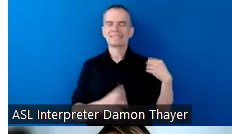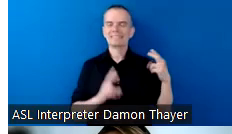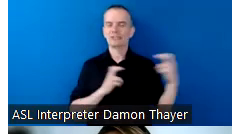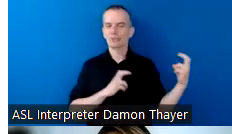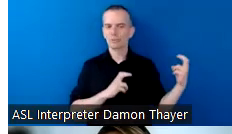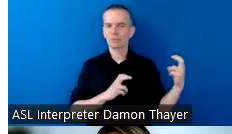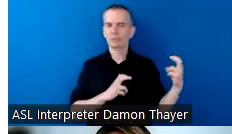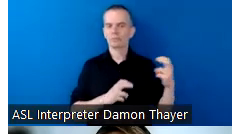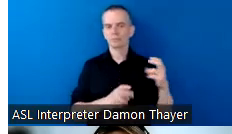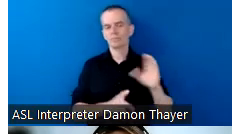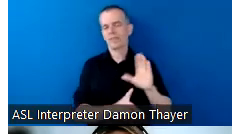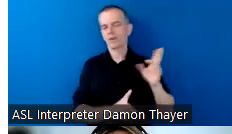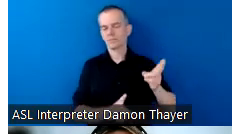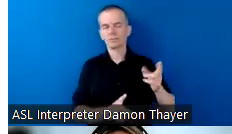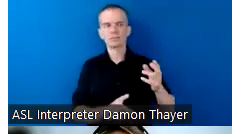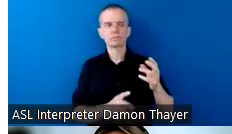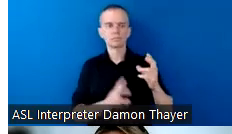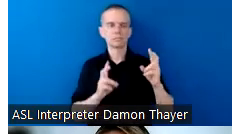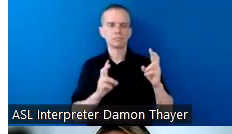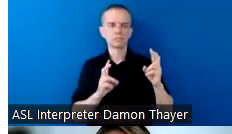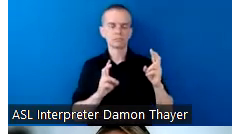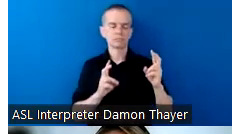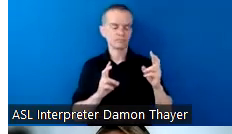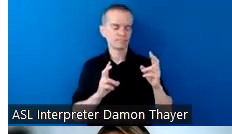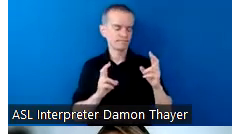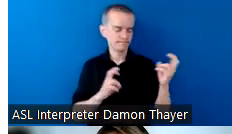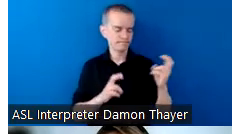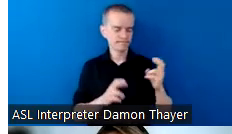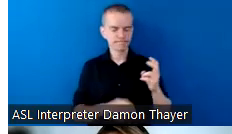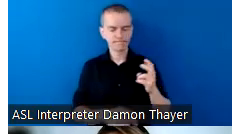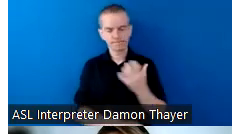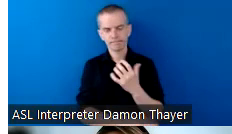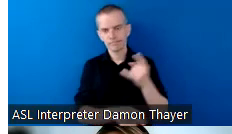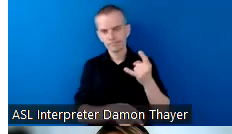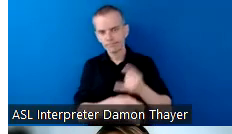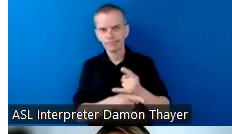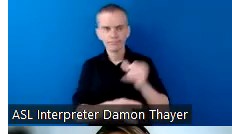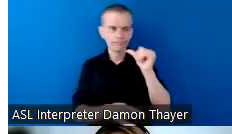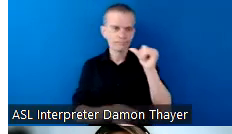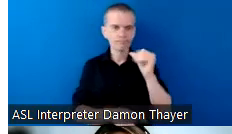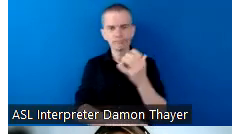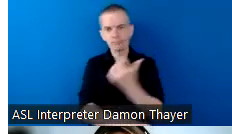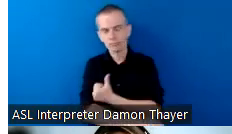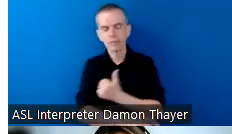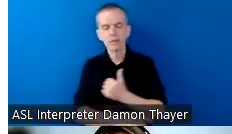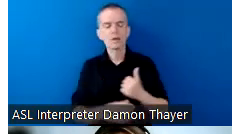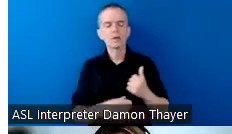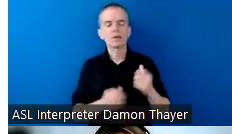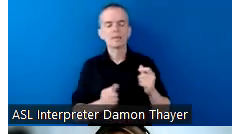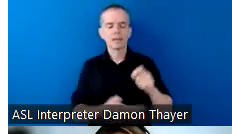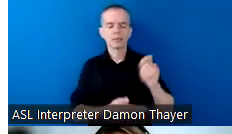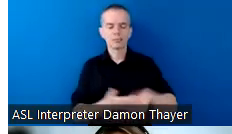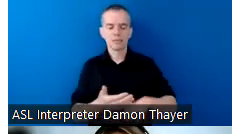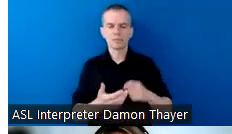to their disability of the history of alcohol or drug use, they could write a reasonable accommodation asking the